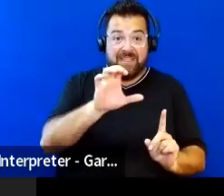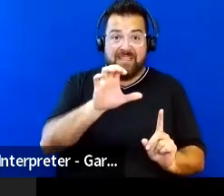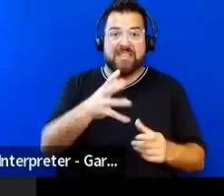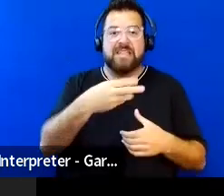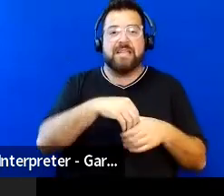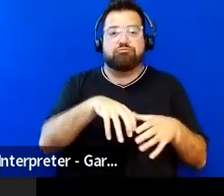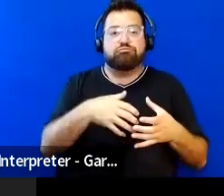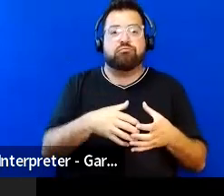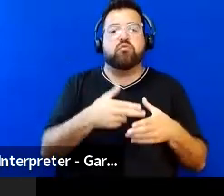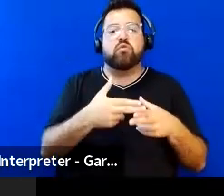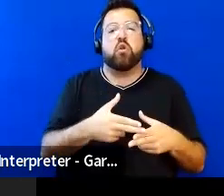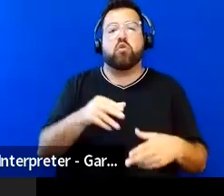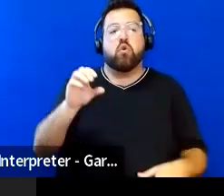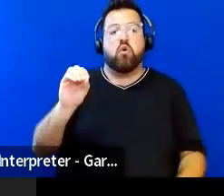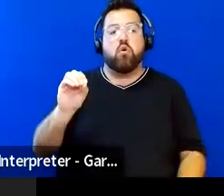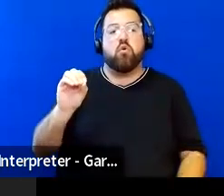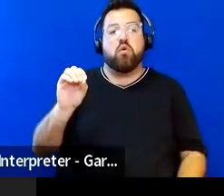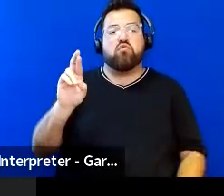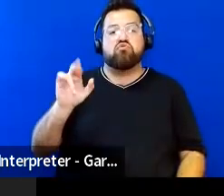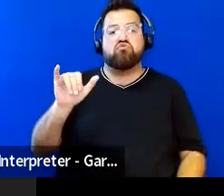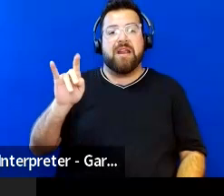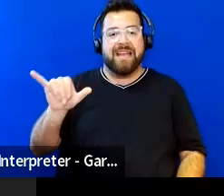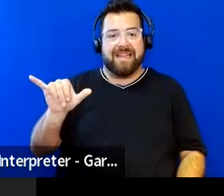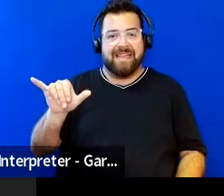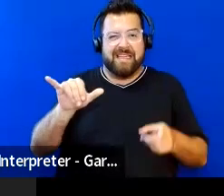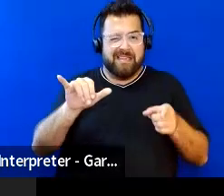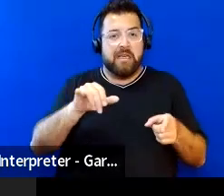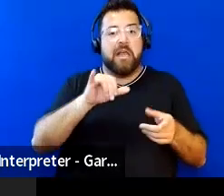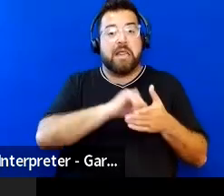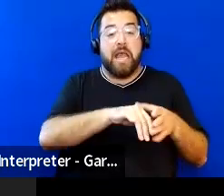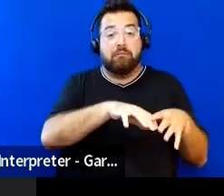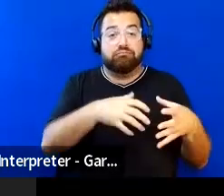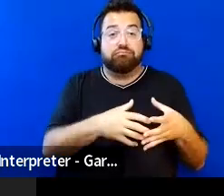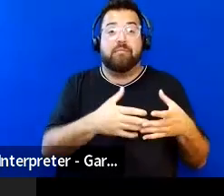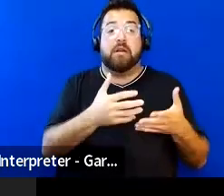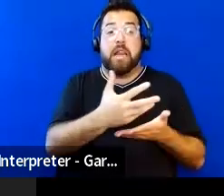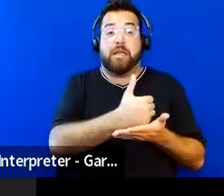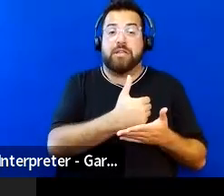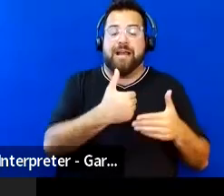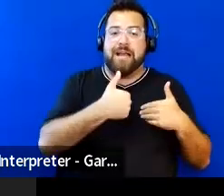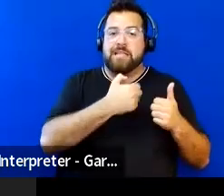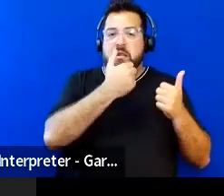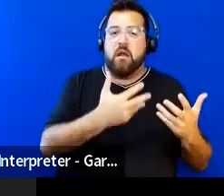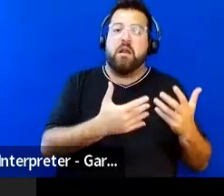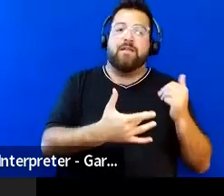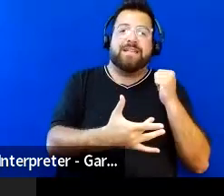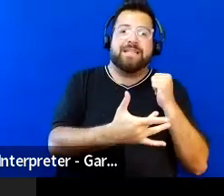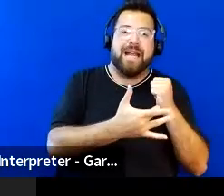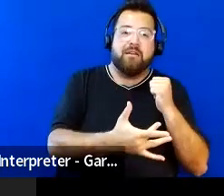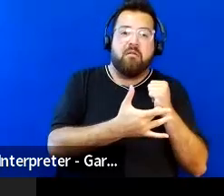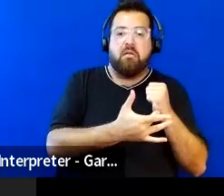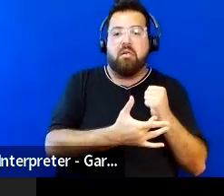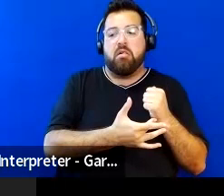called O'Reilly, and it has a lot of technical um,